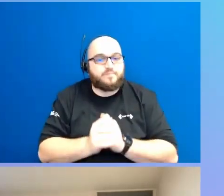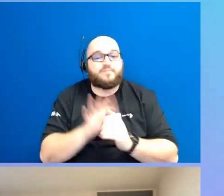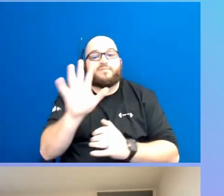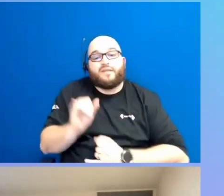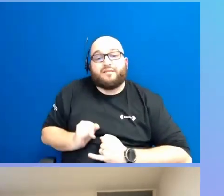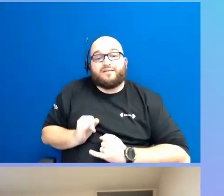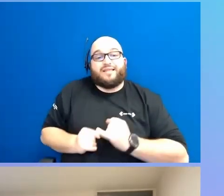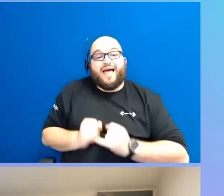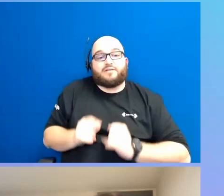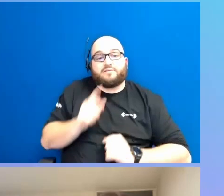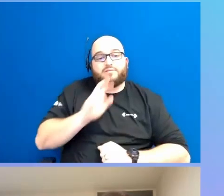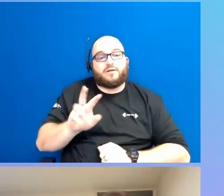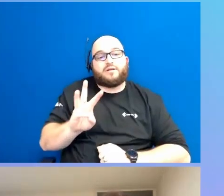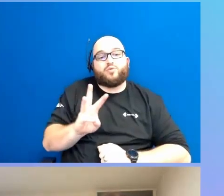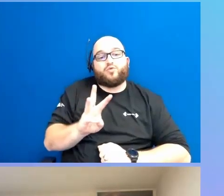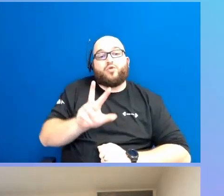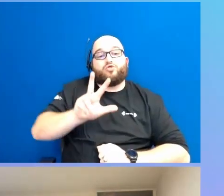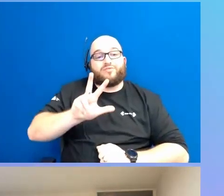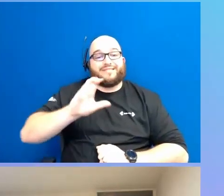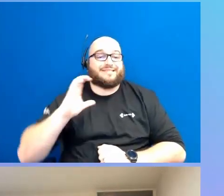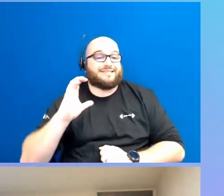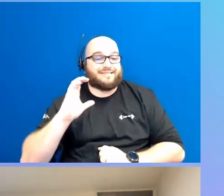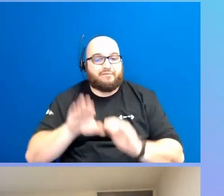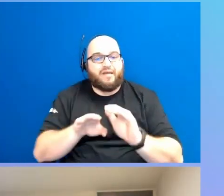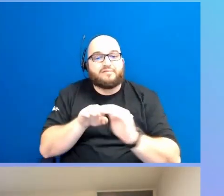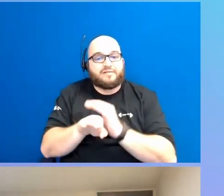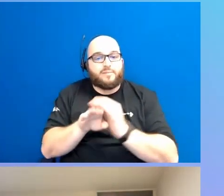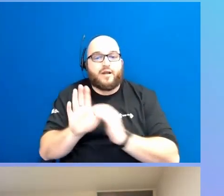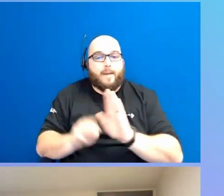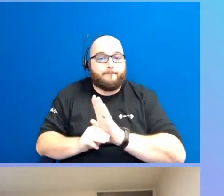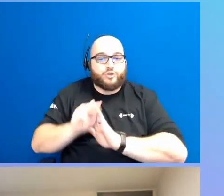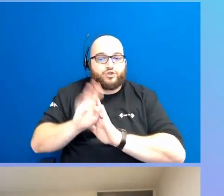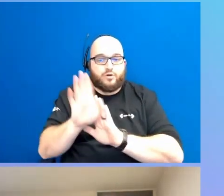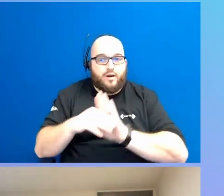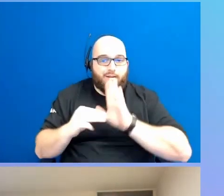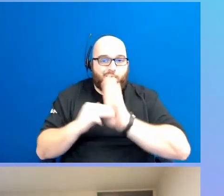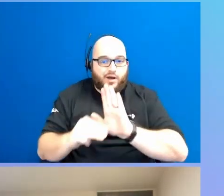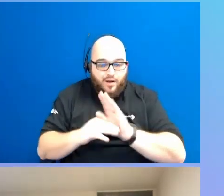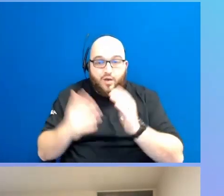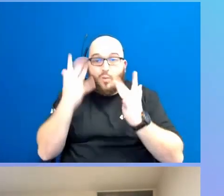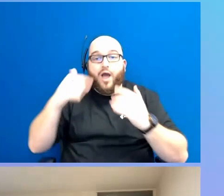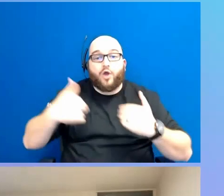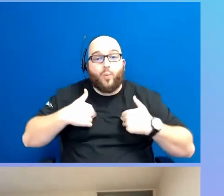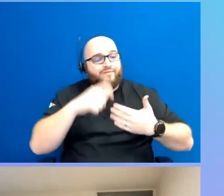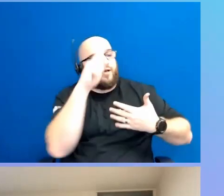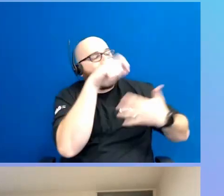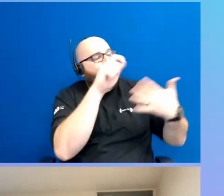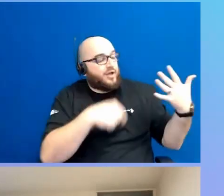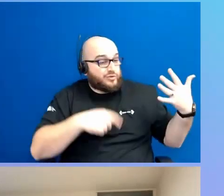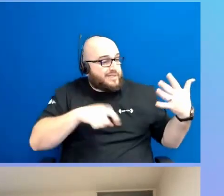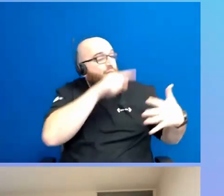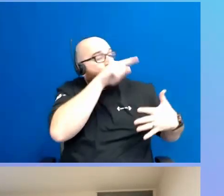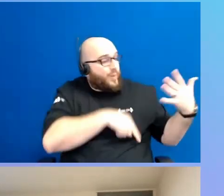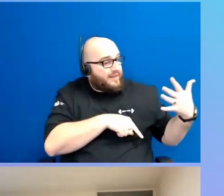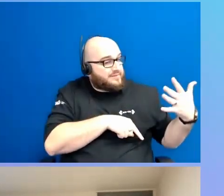but not least, the W3C accessibility maturity model, because we can have these checklists of things you're supposed to do, but you also